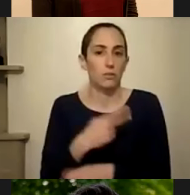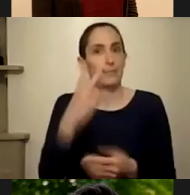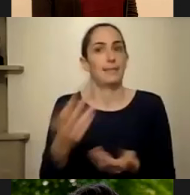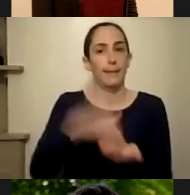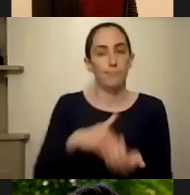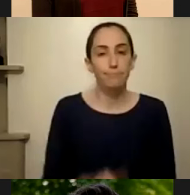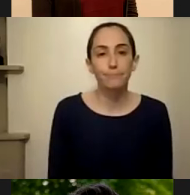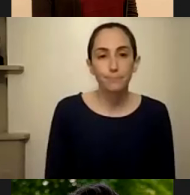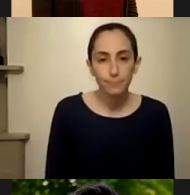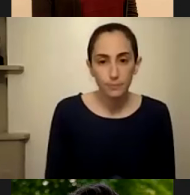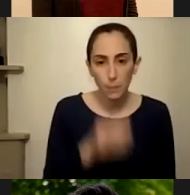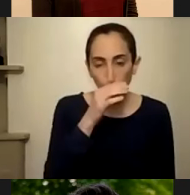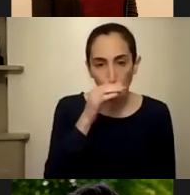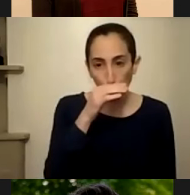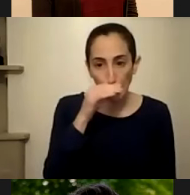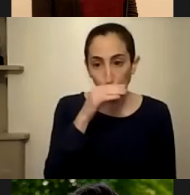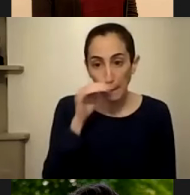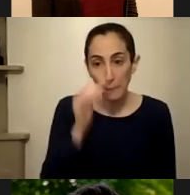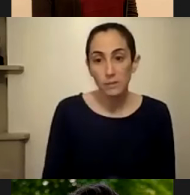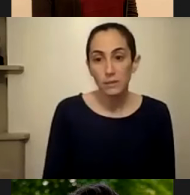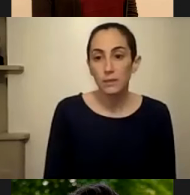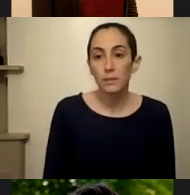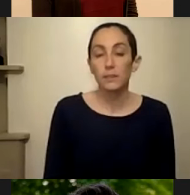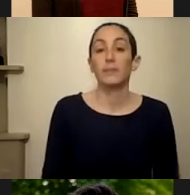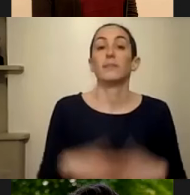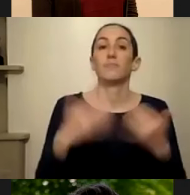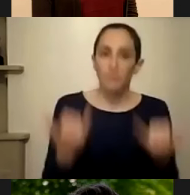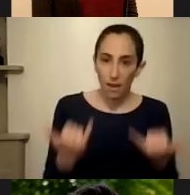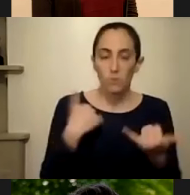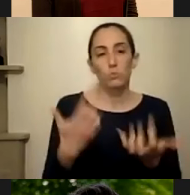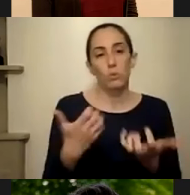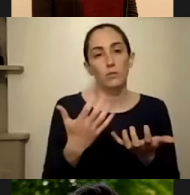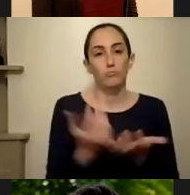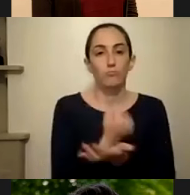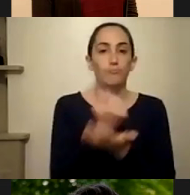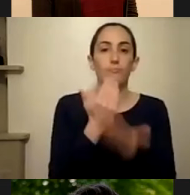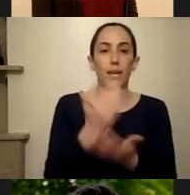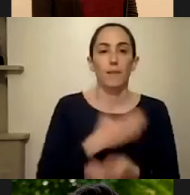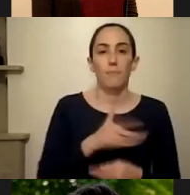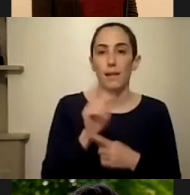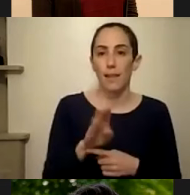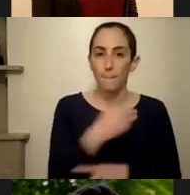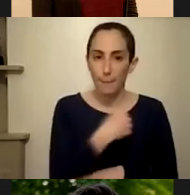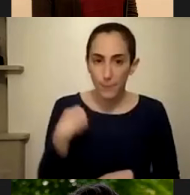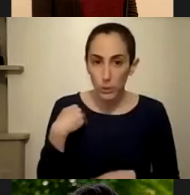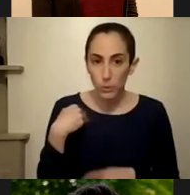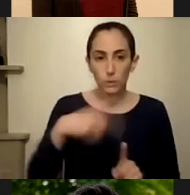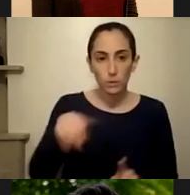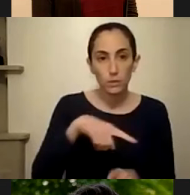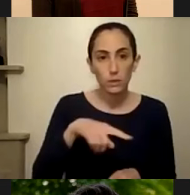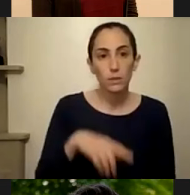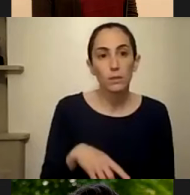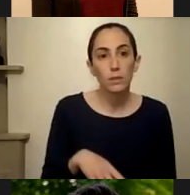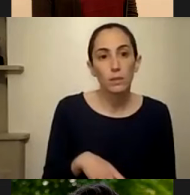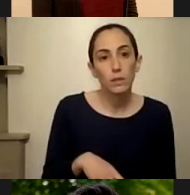that, I'm gonna thank my lab members, Xunzheng and